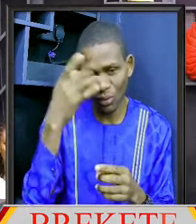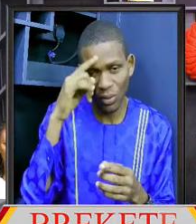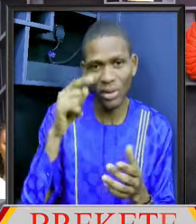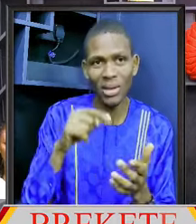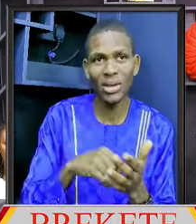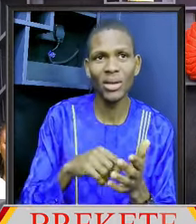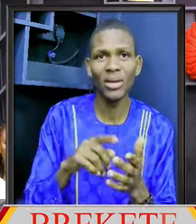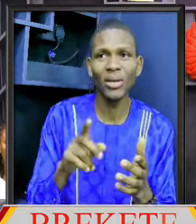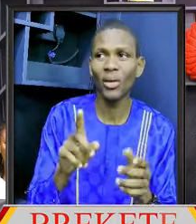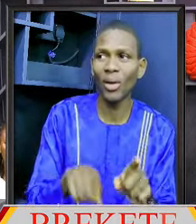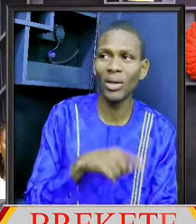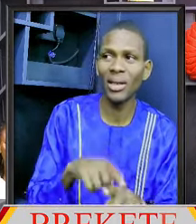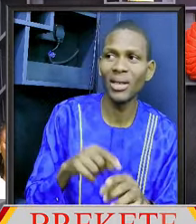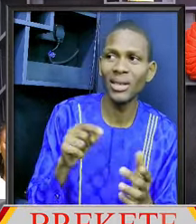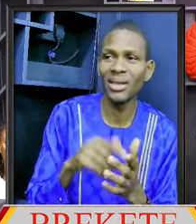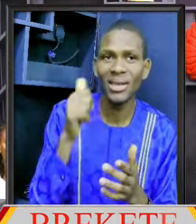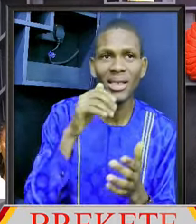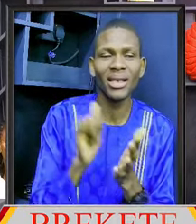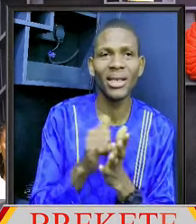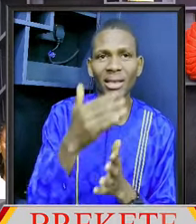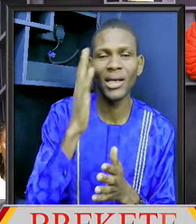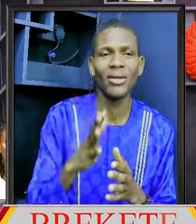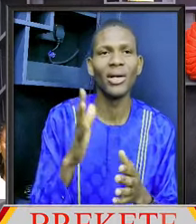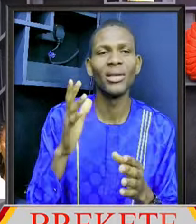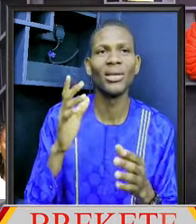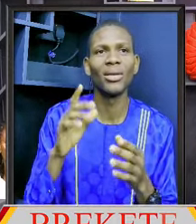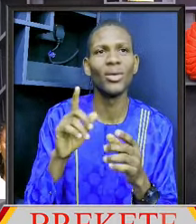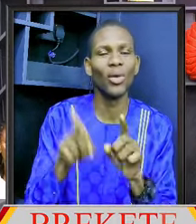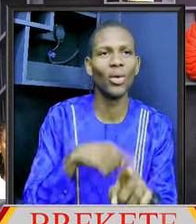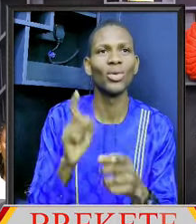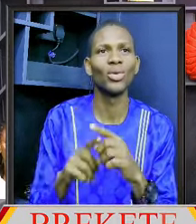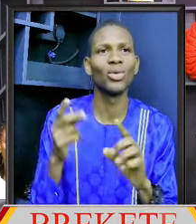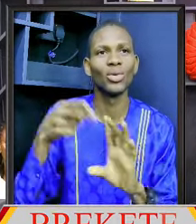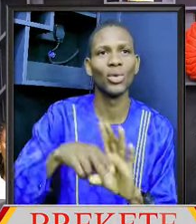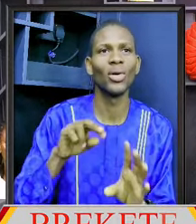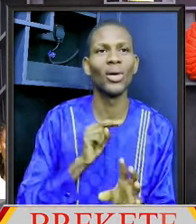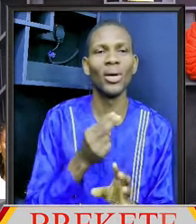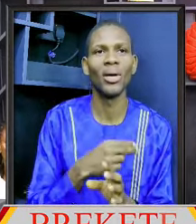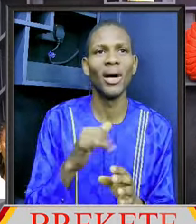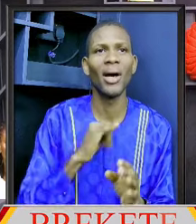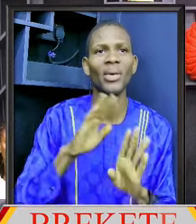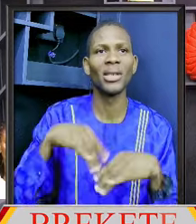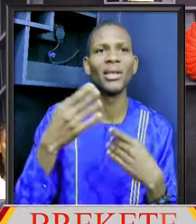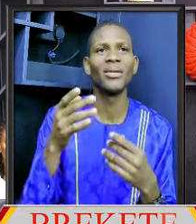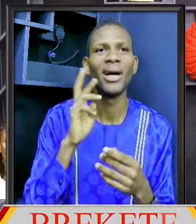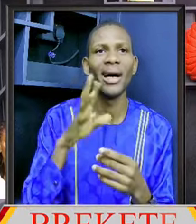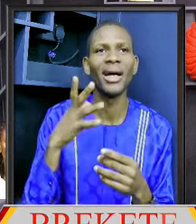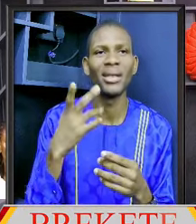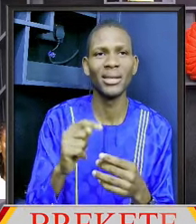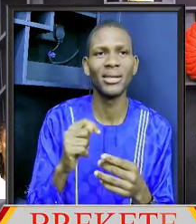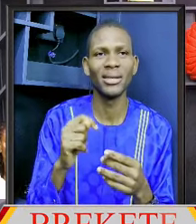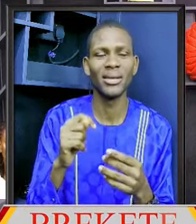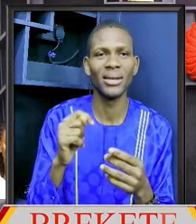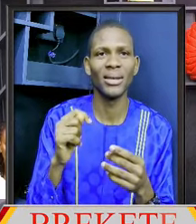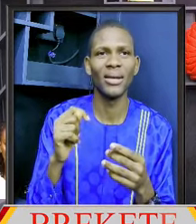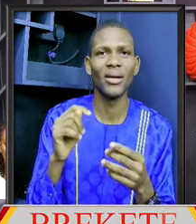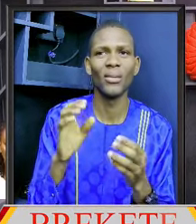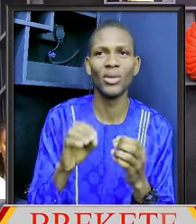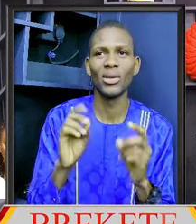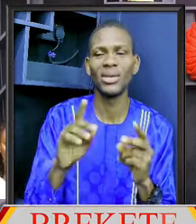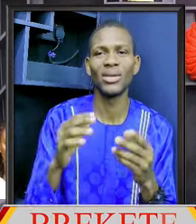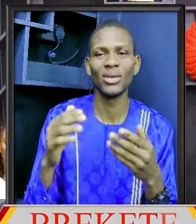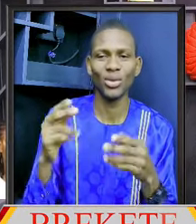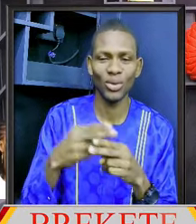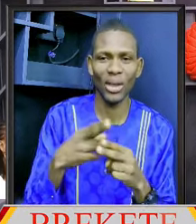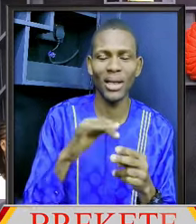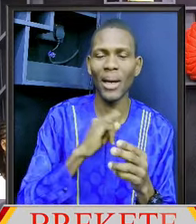You see this girl, where never stay, to join, where she join us. I'm going to give her an opportunity anytime soon. And I